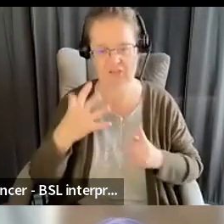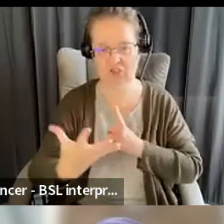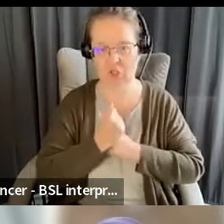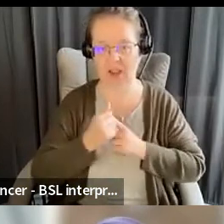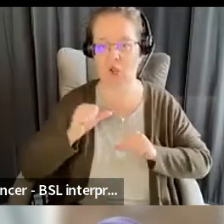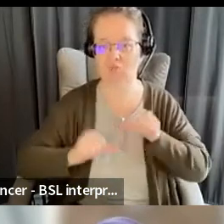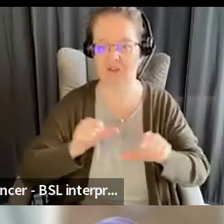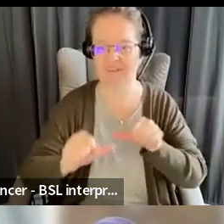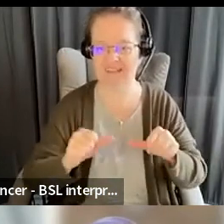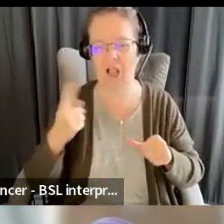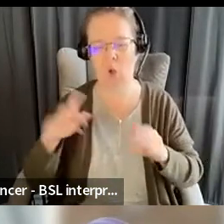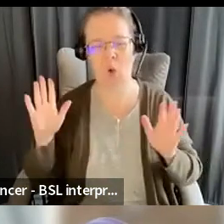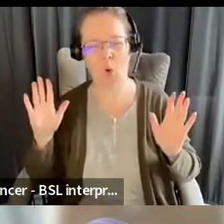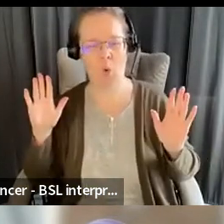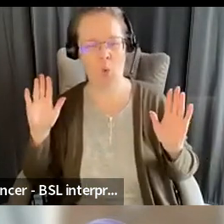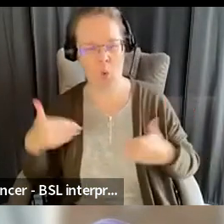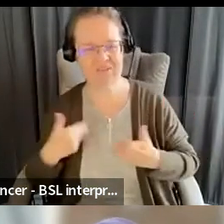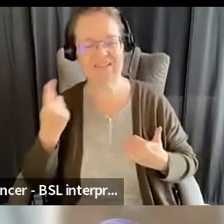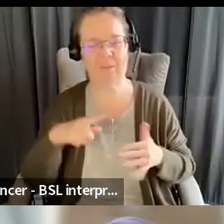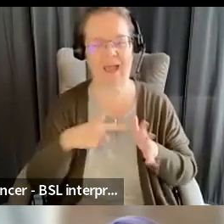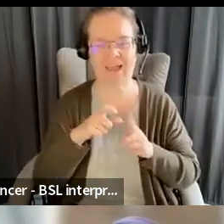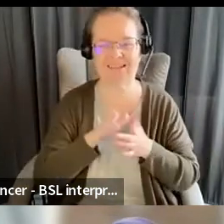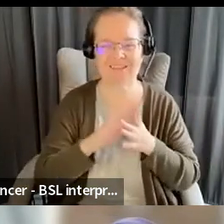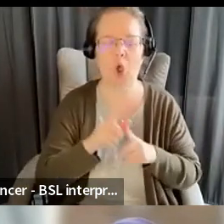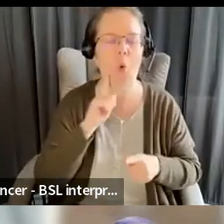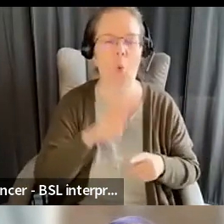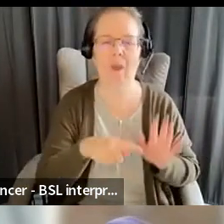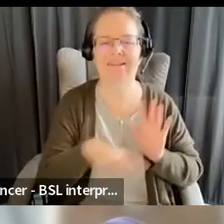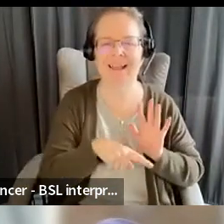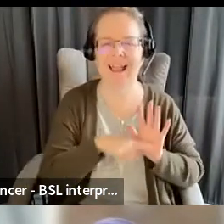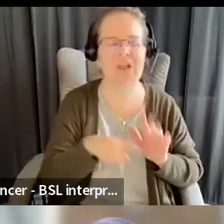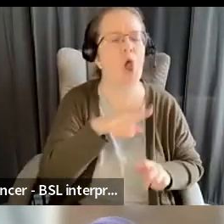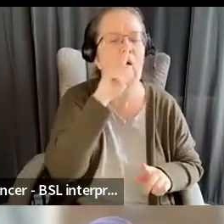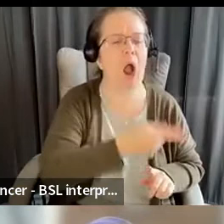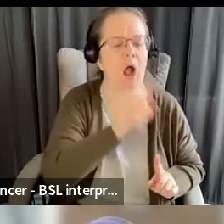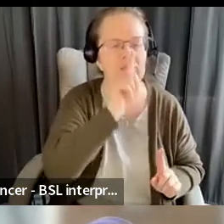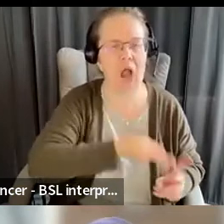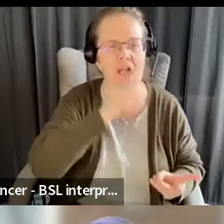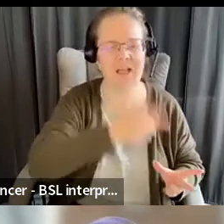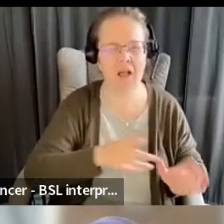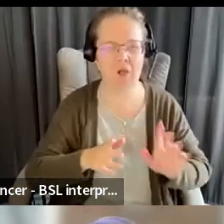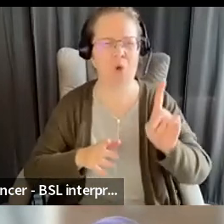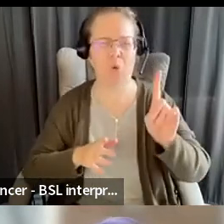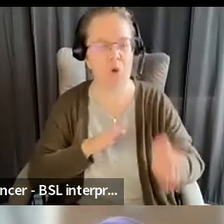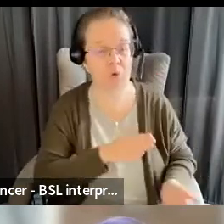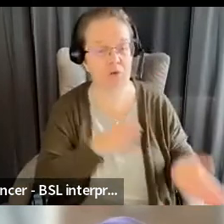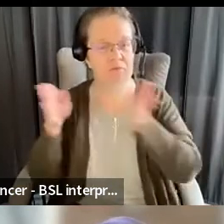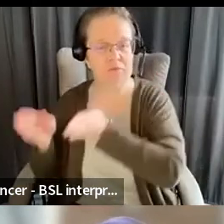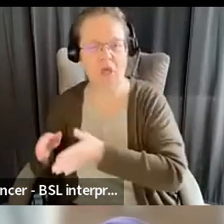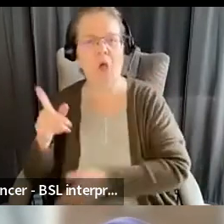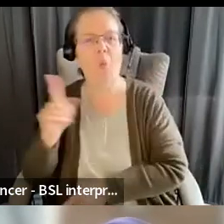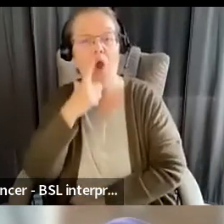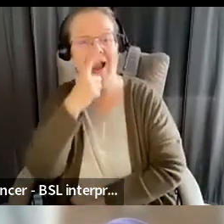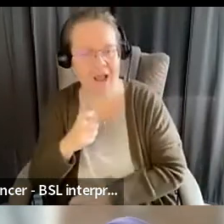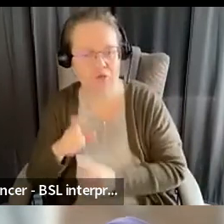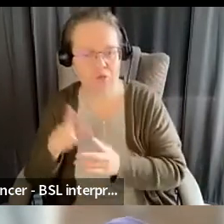both autism and ADHD, it's always about what can't you do, instead of actually what can you do, what are you really good at? Like, have